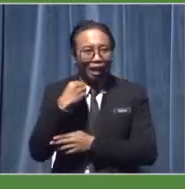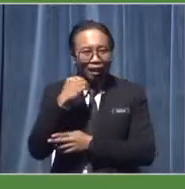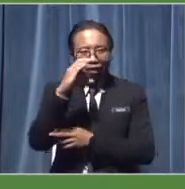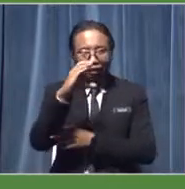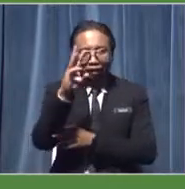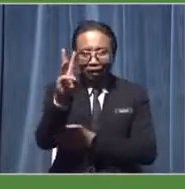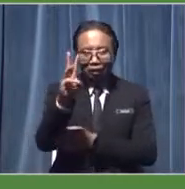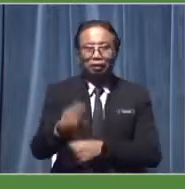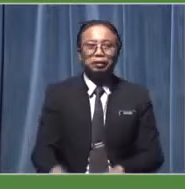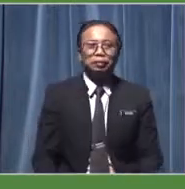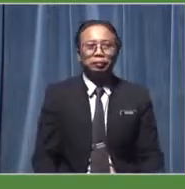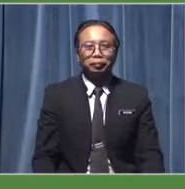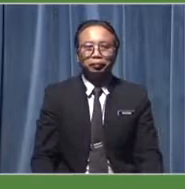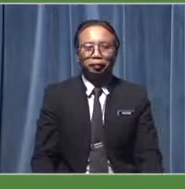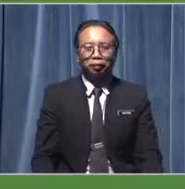C6.